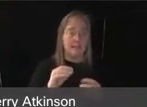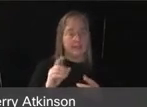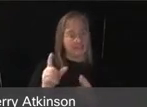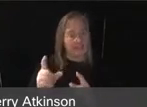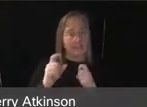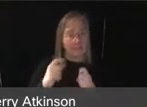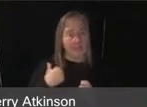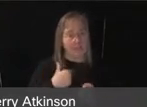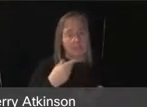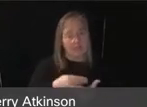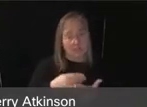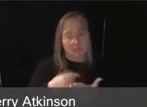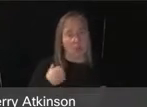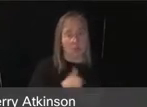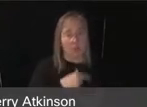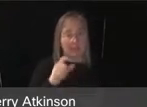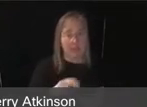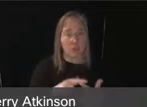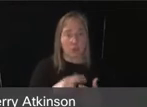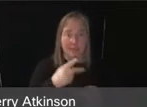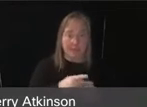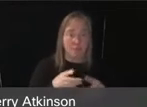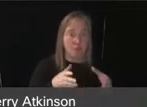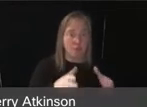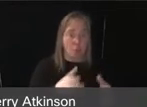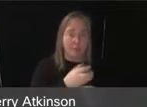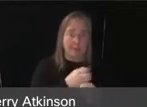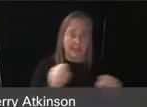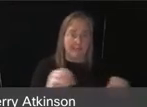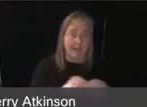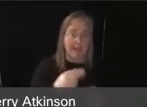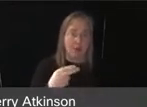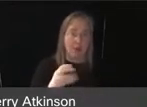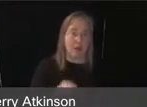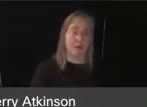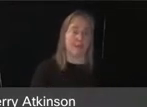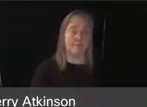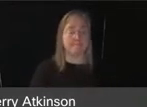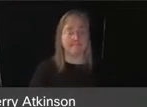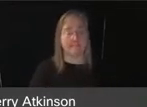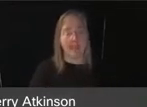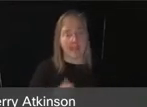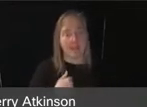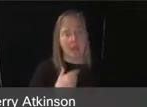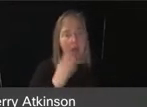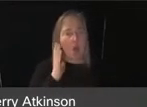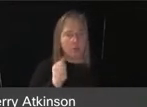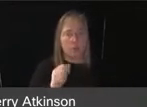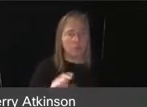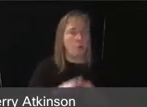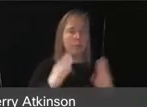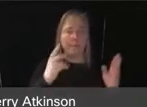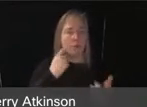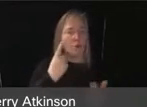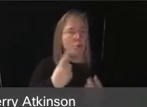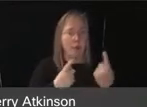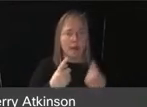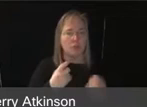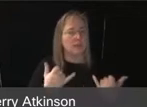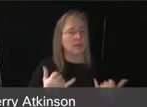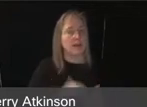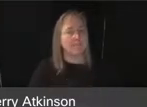giving us the funding that we need to keep the roadway safe in Howard County. And I would entertain any questions that you have at this